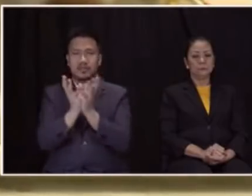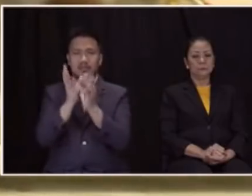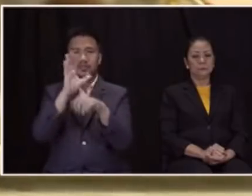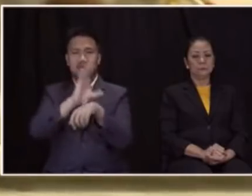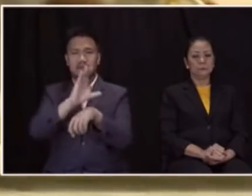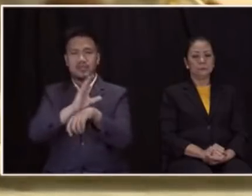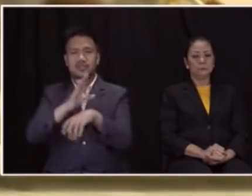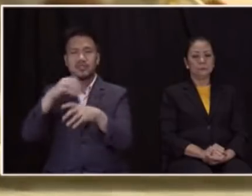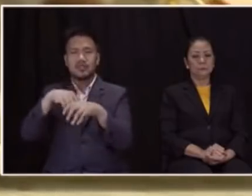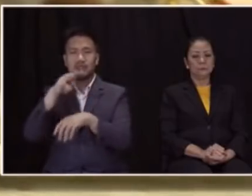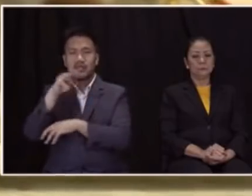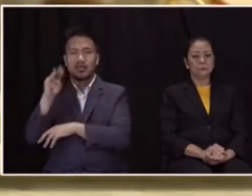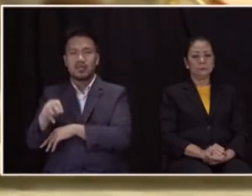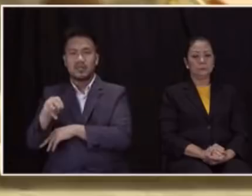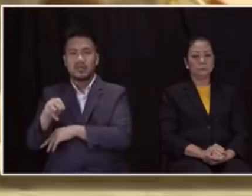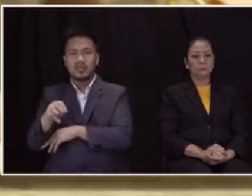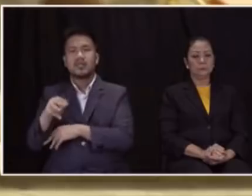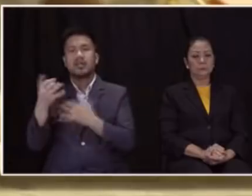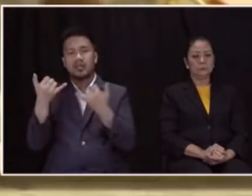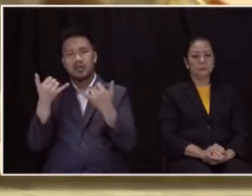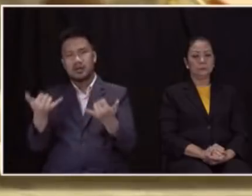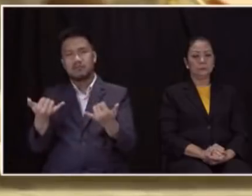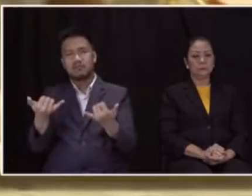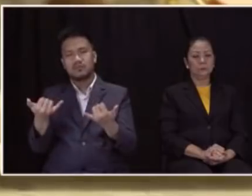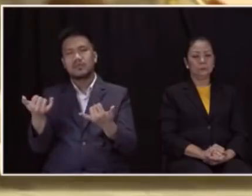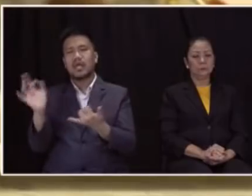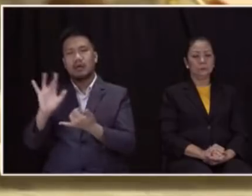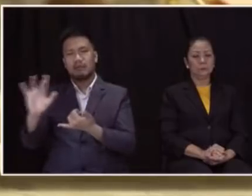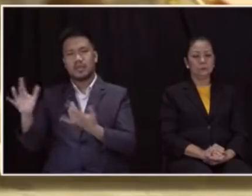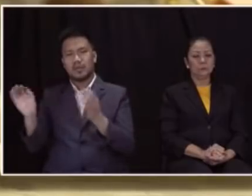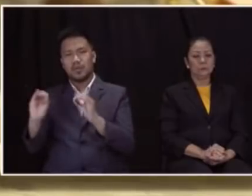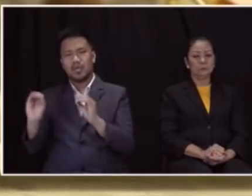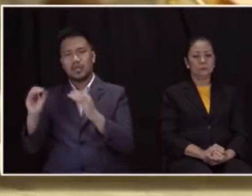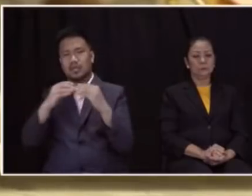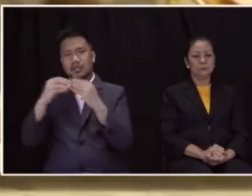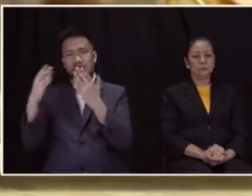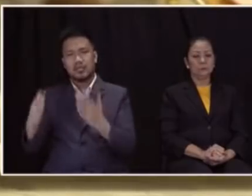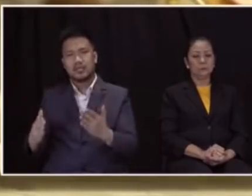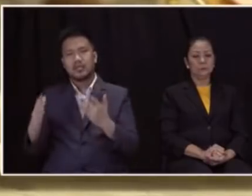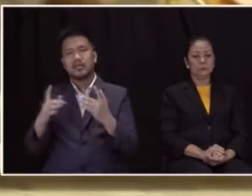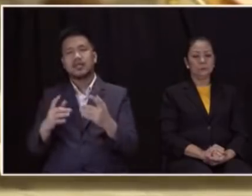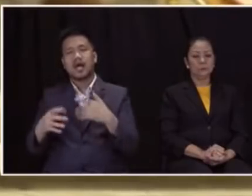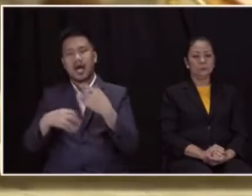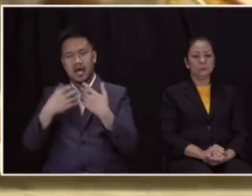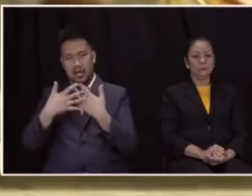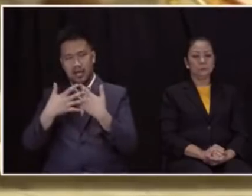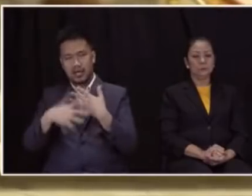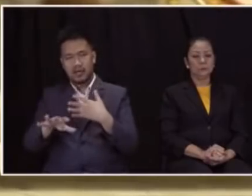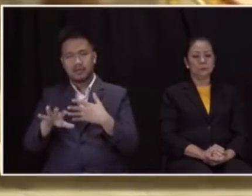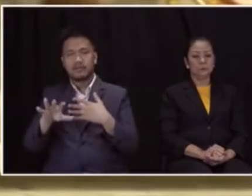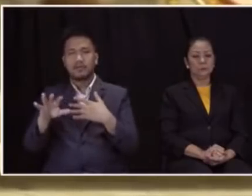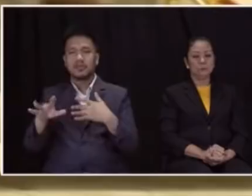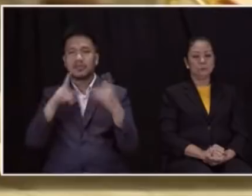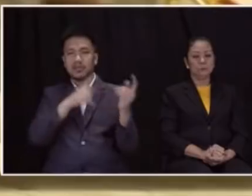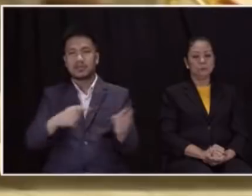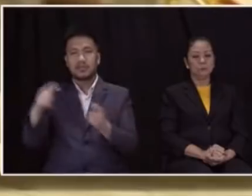of Manila that is currently vacant, following the transfer of its last